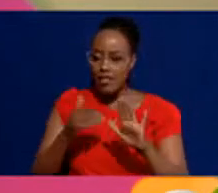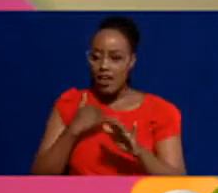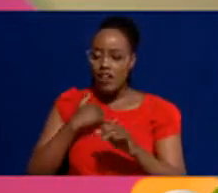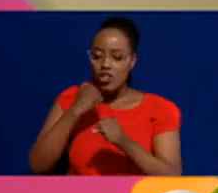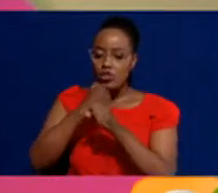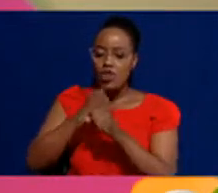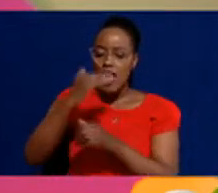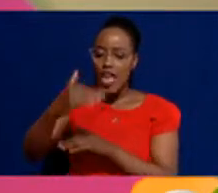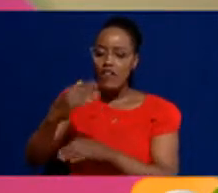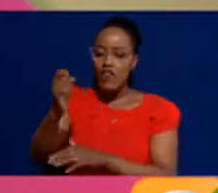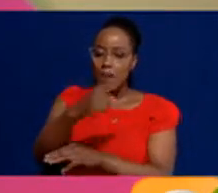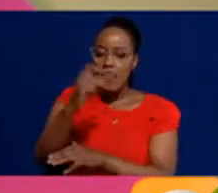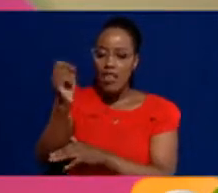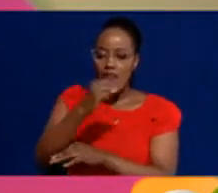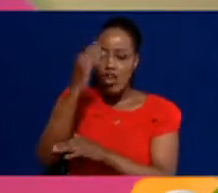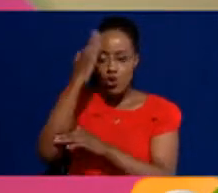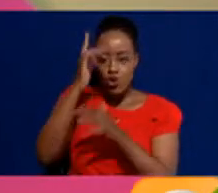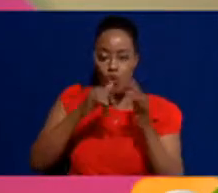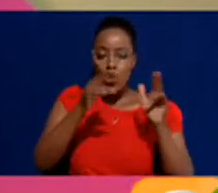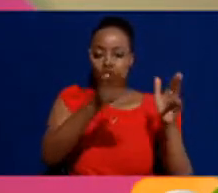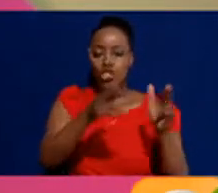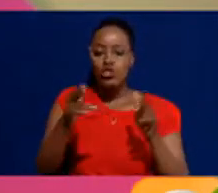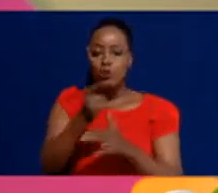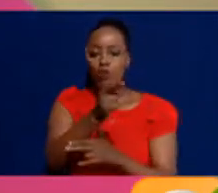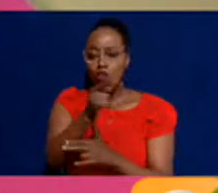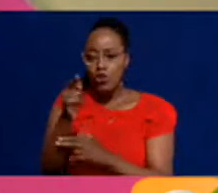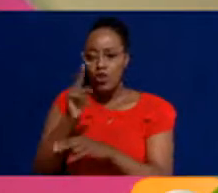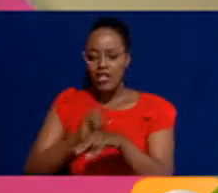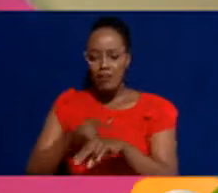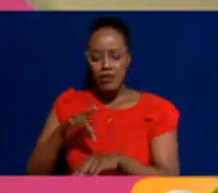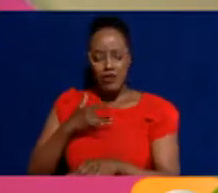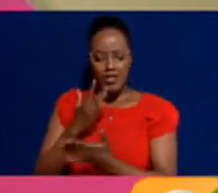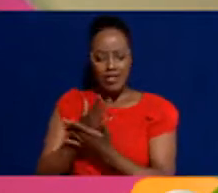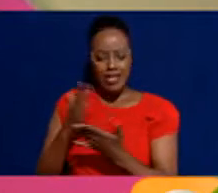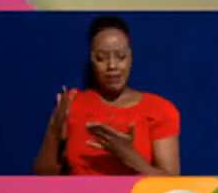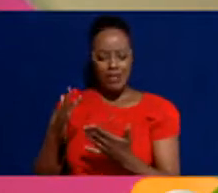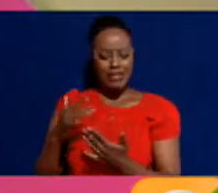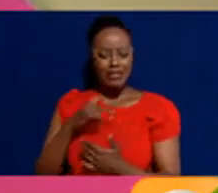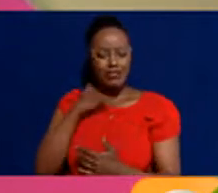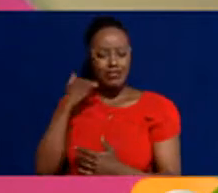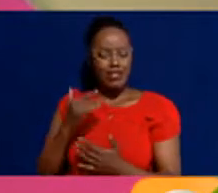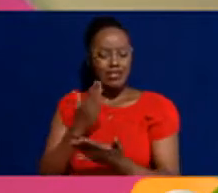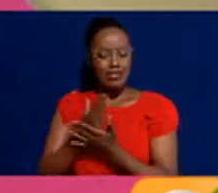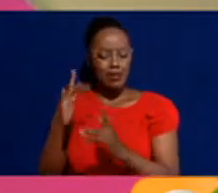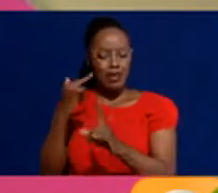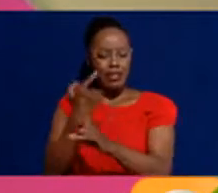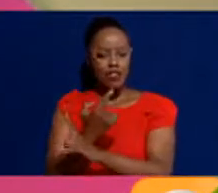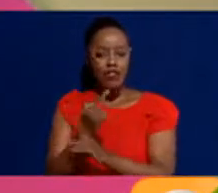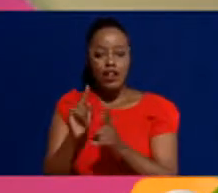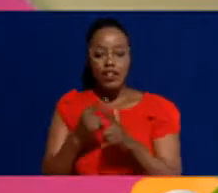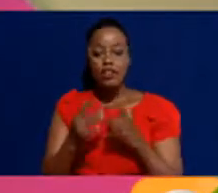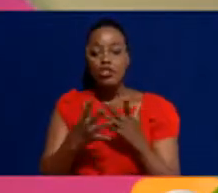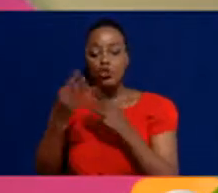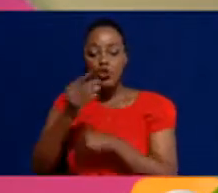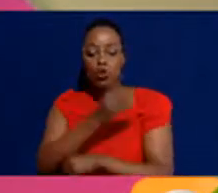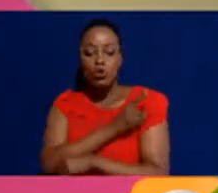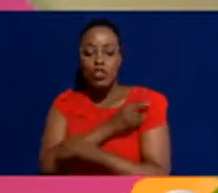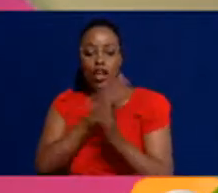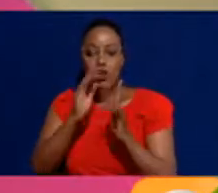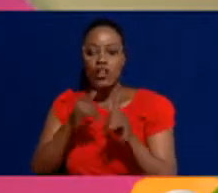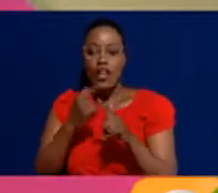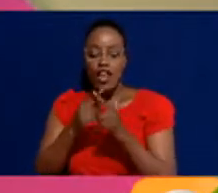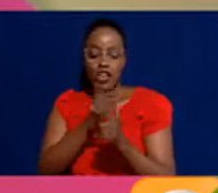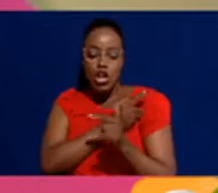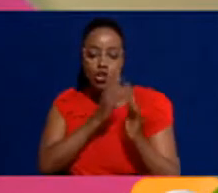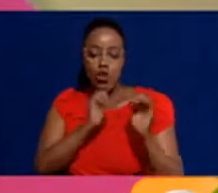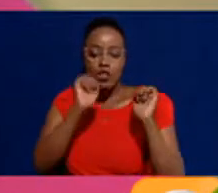monthly checks is that you know what's normal for you. So the minute you feel like something is strange, something is different, you go to the doctor. Then now the